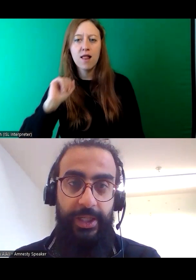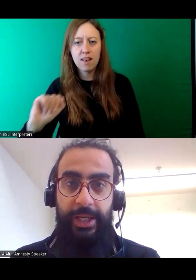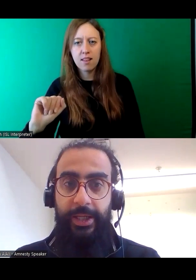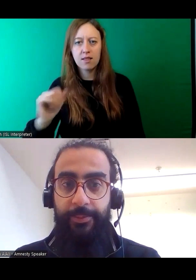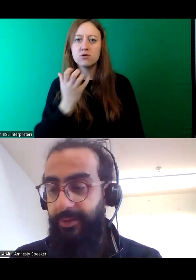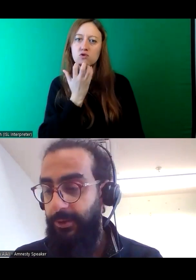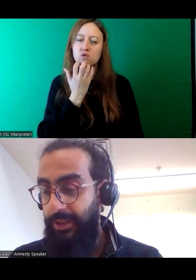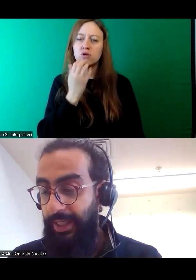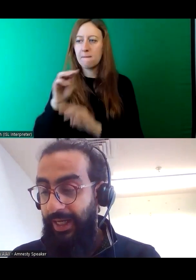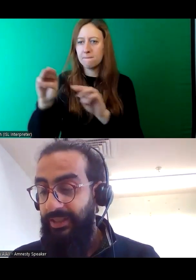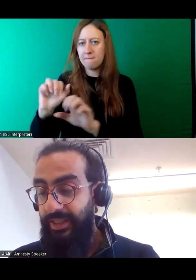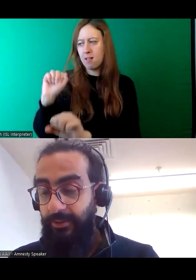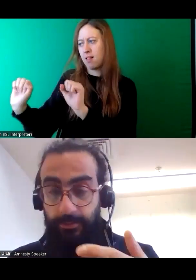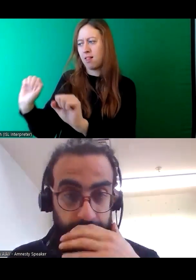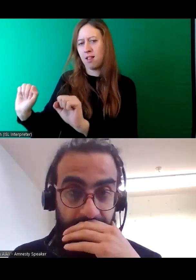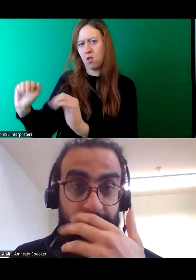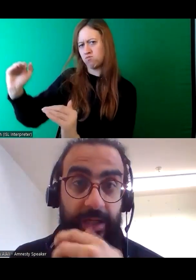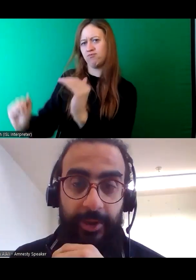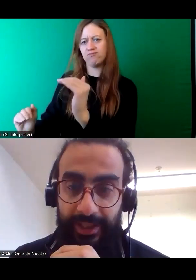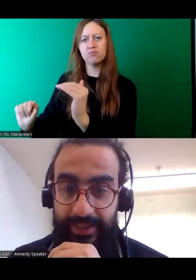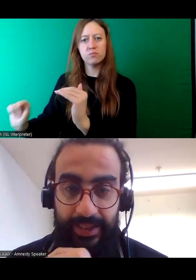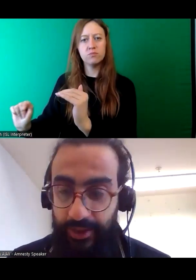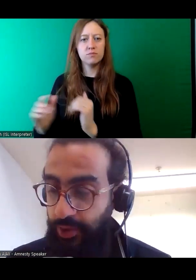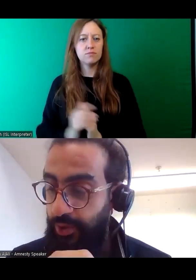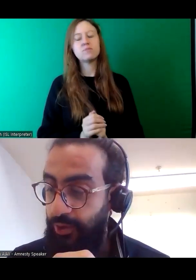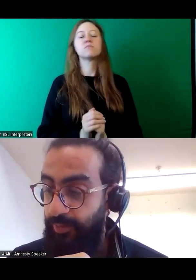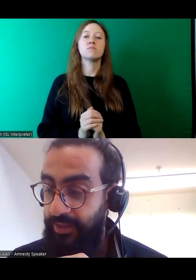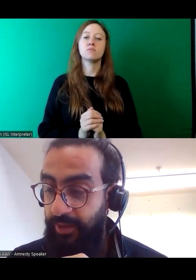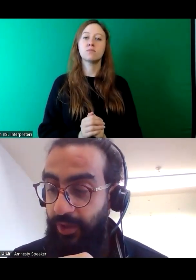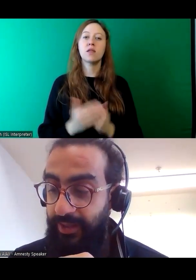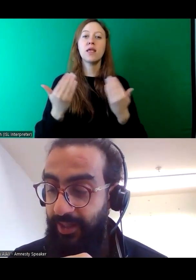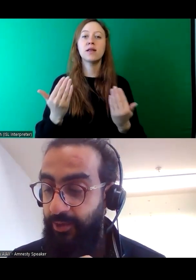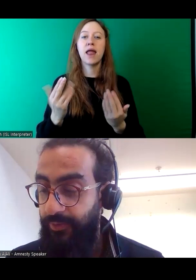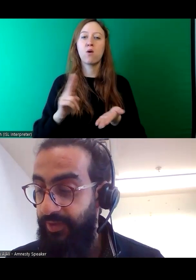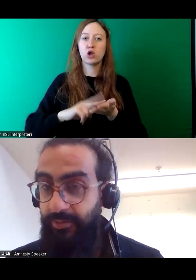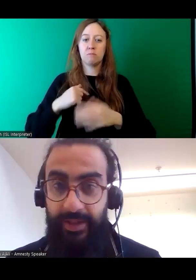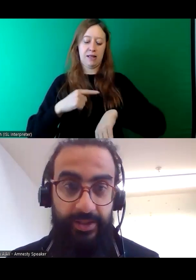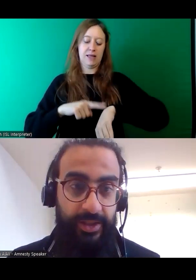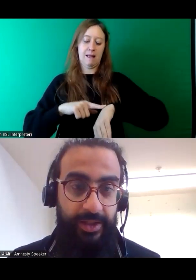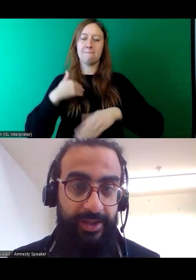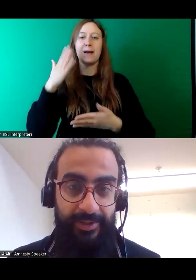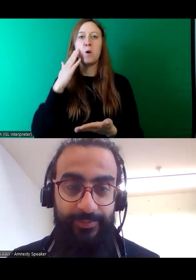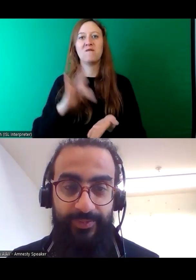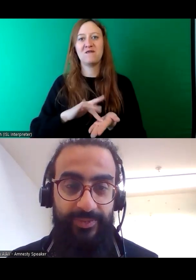Jewish people. And then speaking about Gaza, just to use my time wisely, I know 15